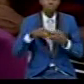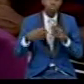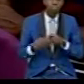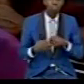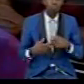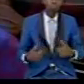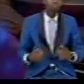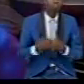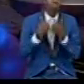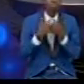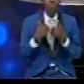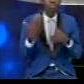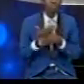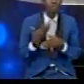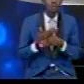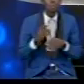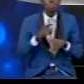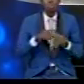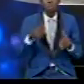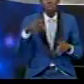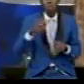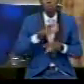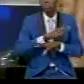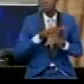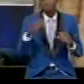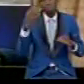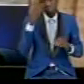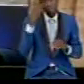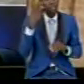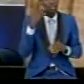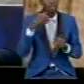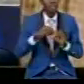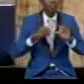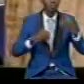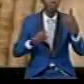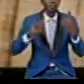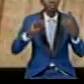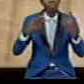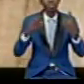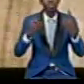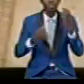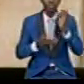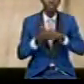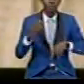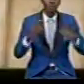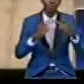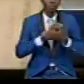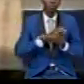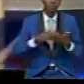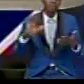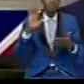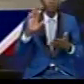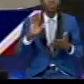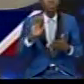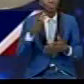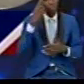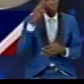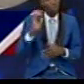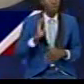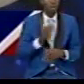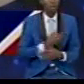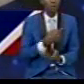afflictions, but he didn't mind. Look at 1 Thessalonians chapter 1, reading from verse 5. For our